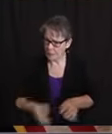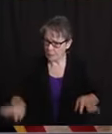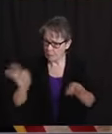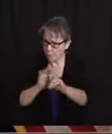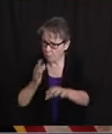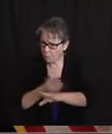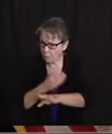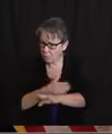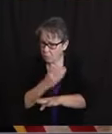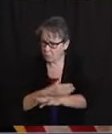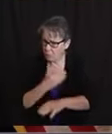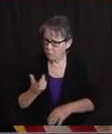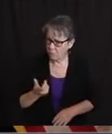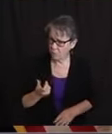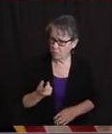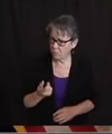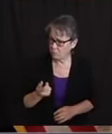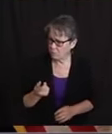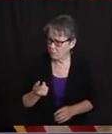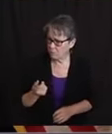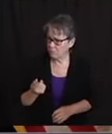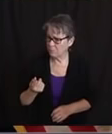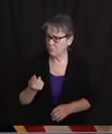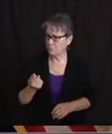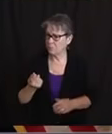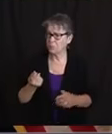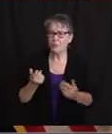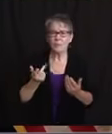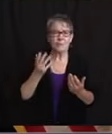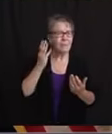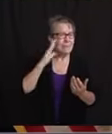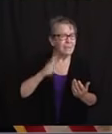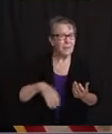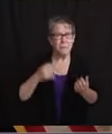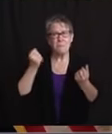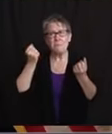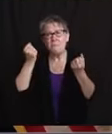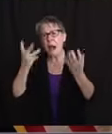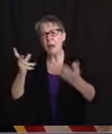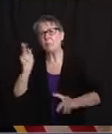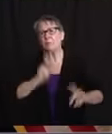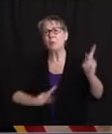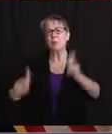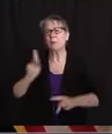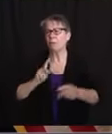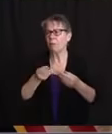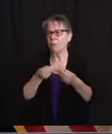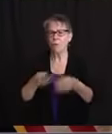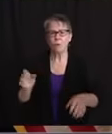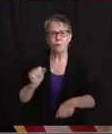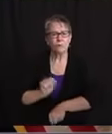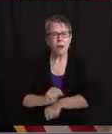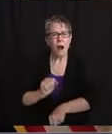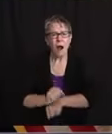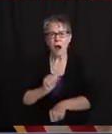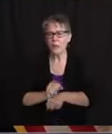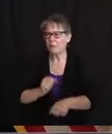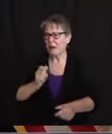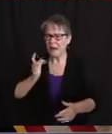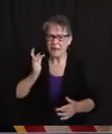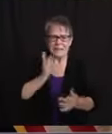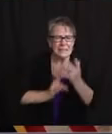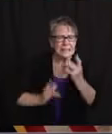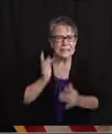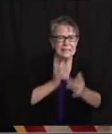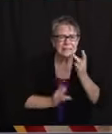state that are hurting financially. Some are struggling to put food on the table. And now, in the midst of the worst pandemic